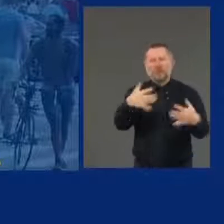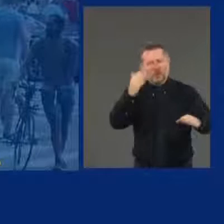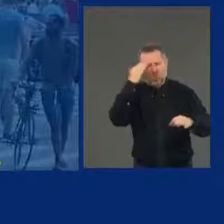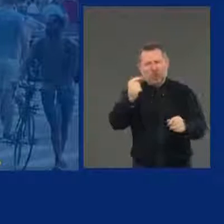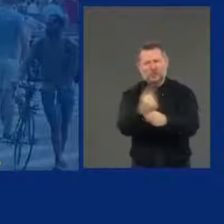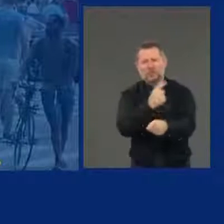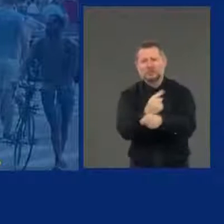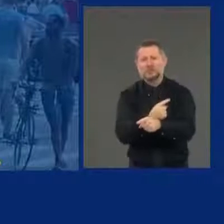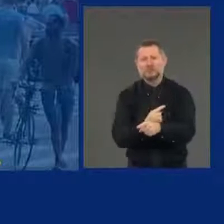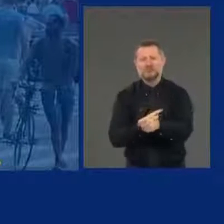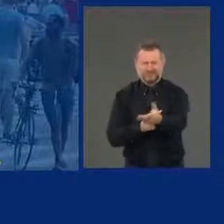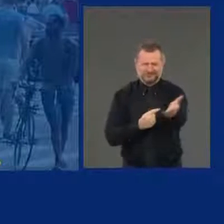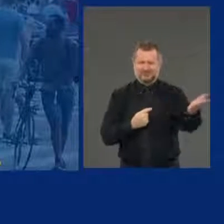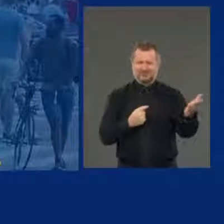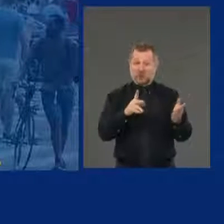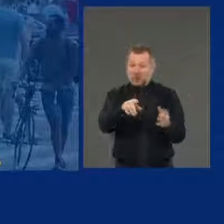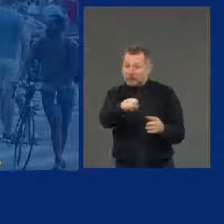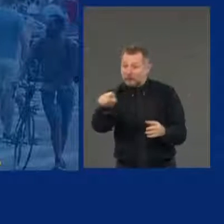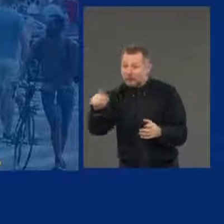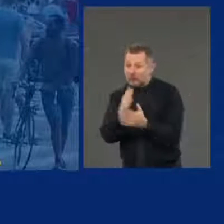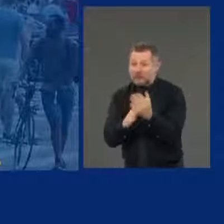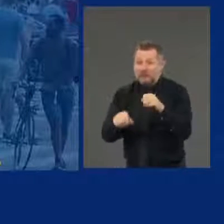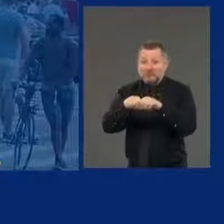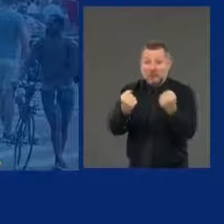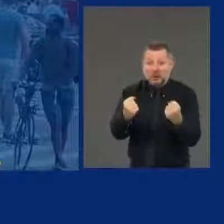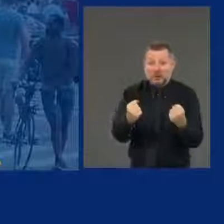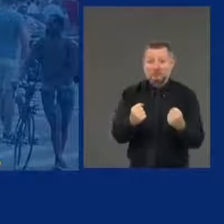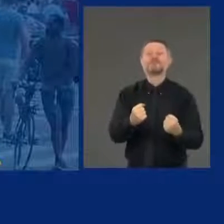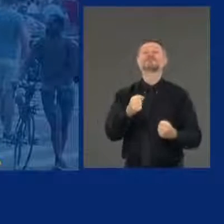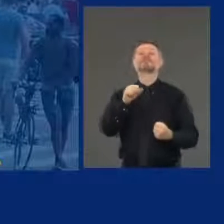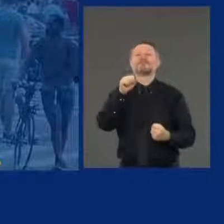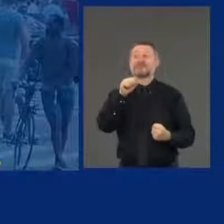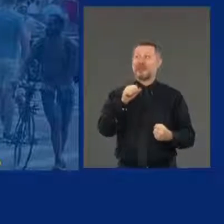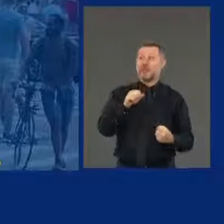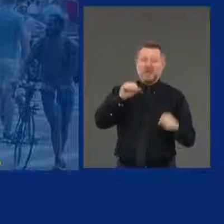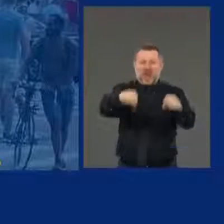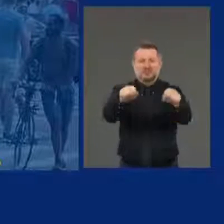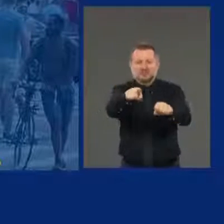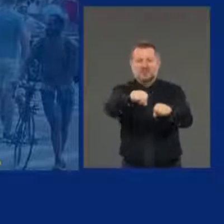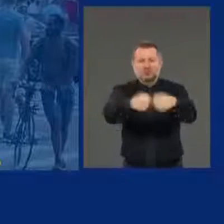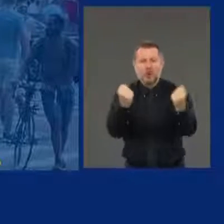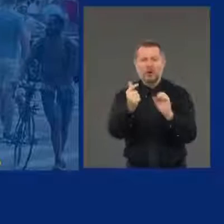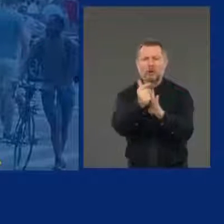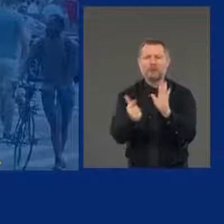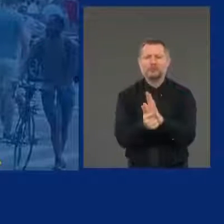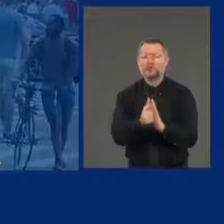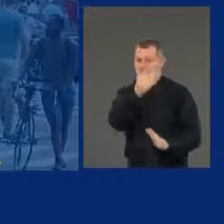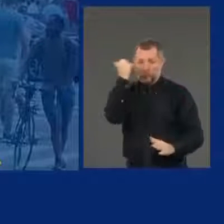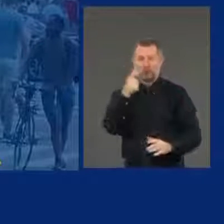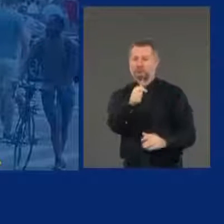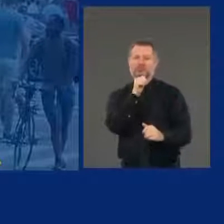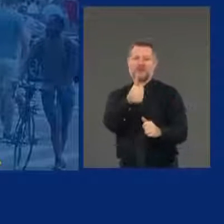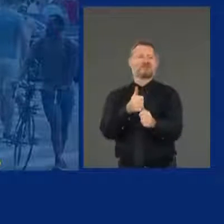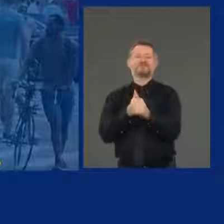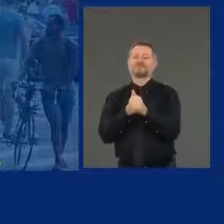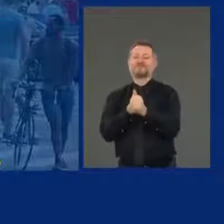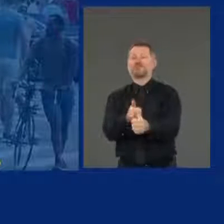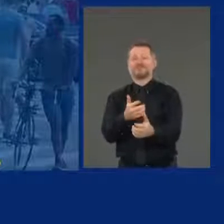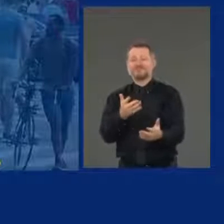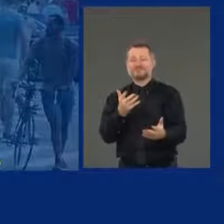it's illegal. It's also wrong. It is just